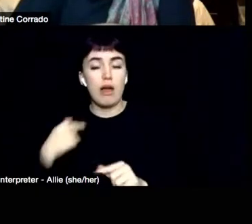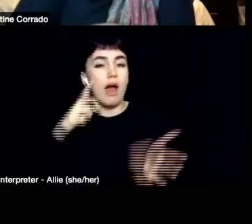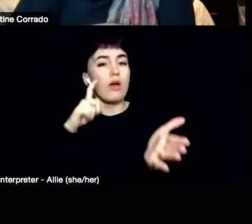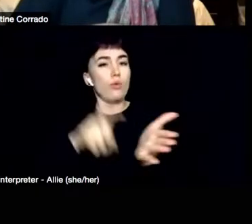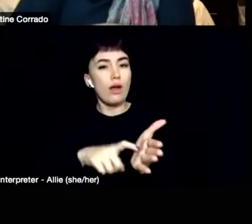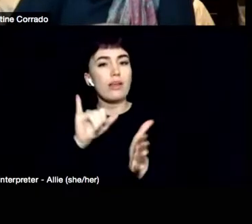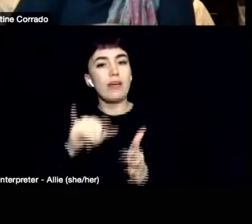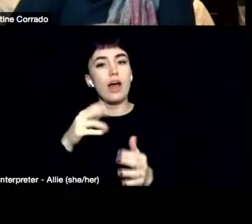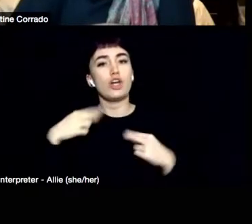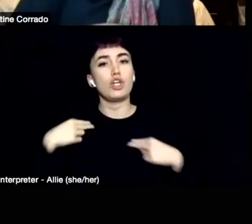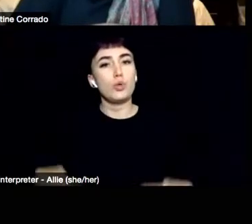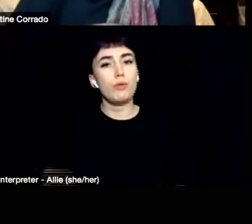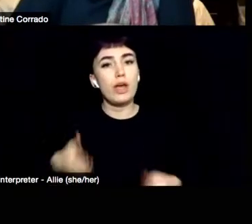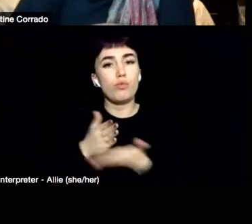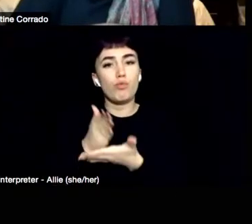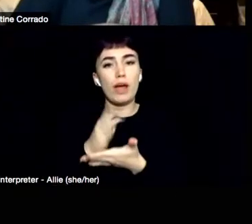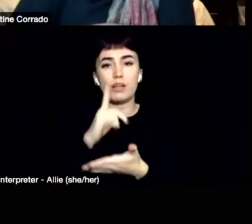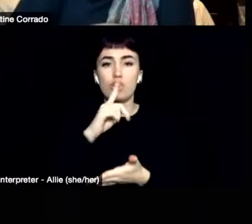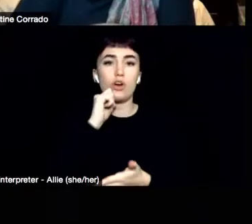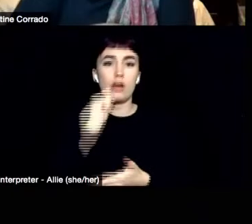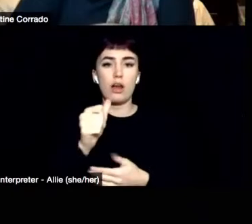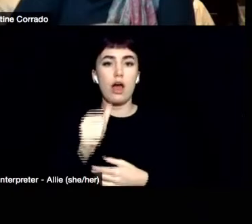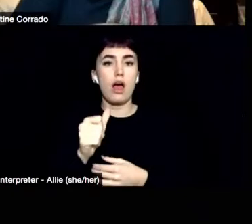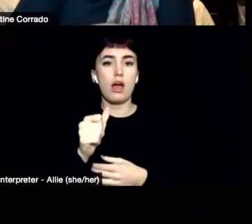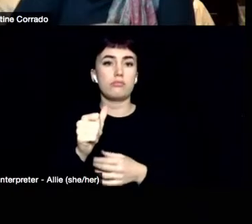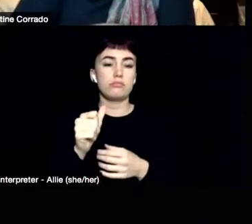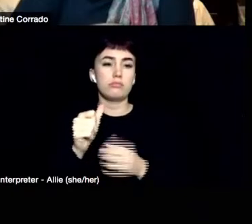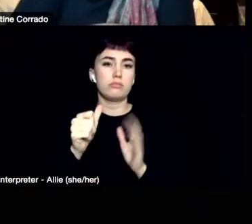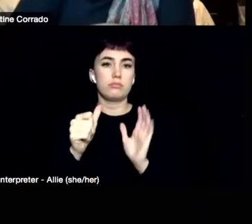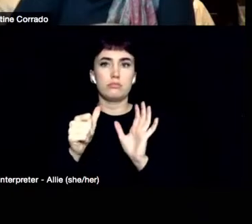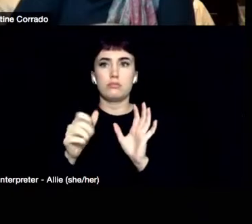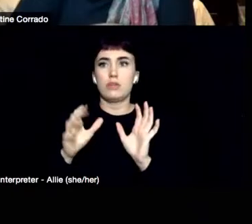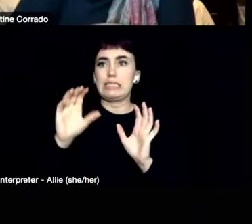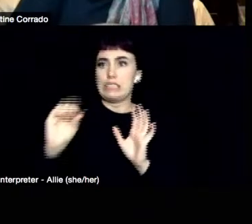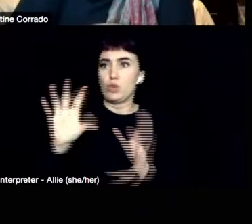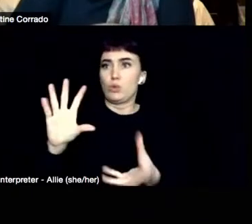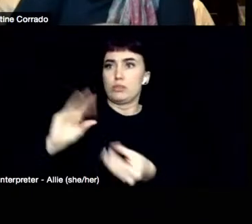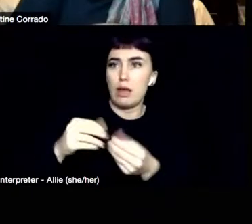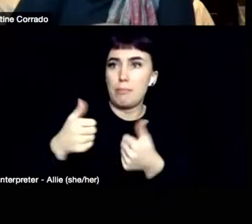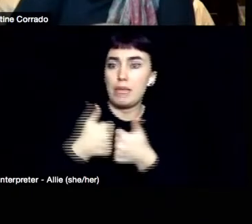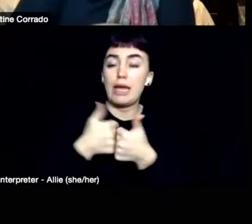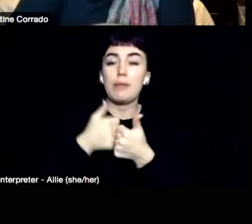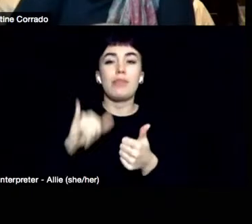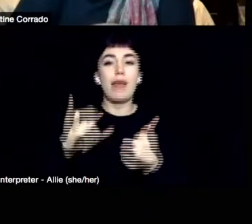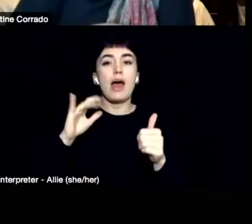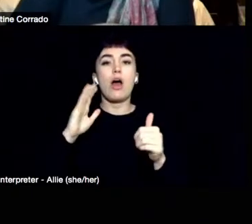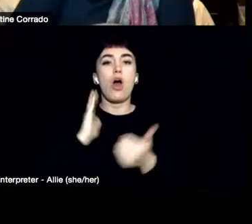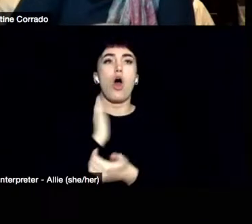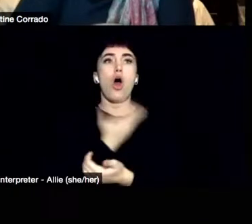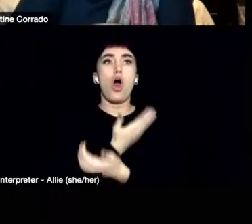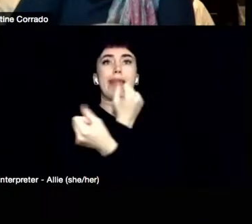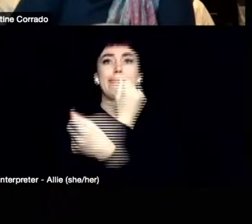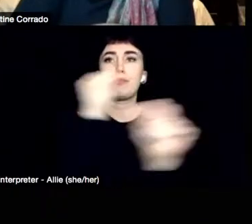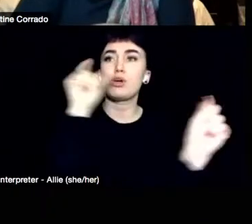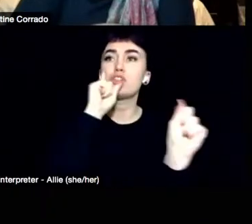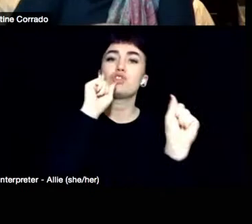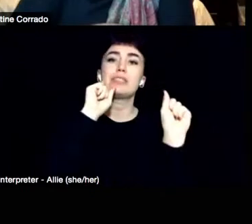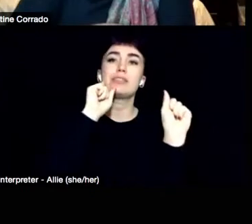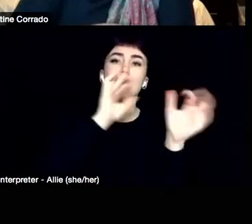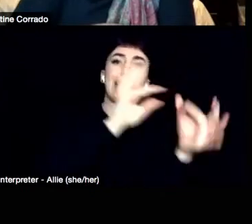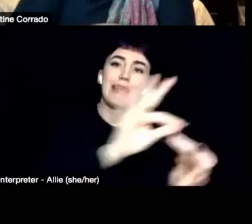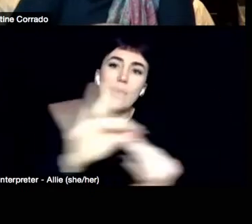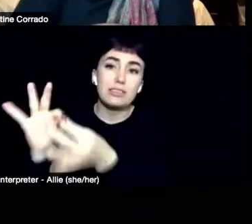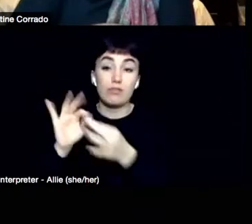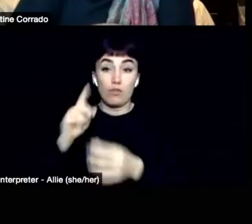that human rights are not a zero-sum game, that our liberation is collective. So I know for me as a Jewish